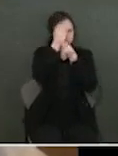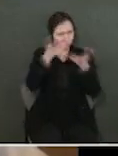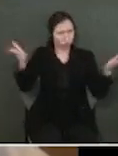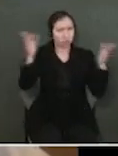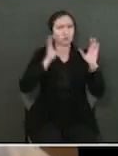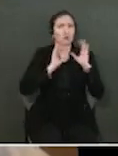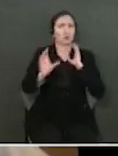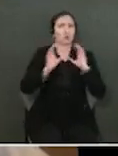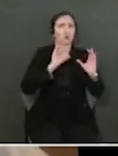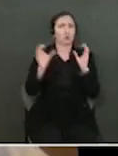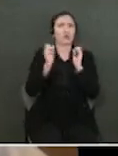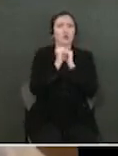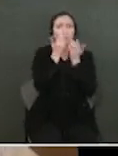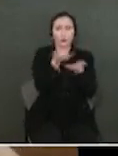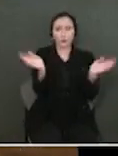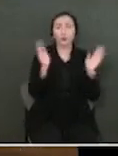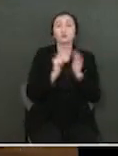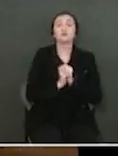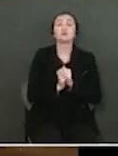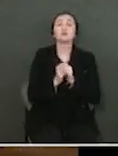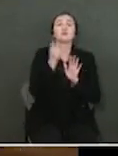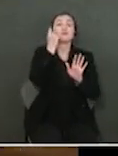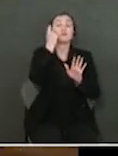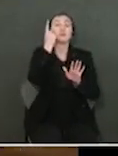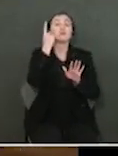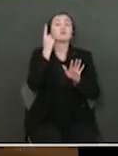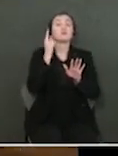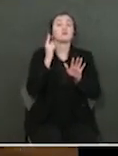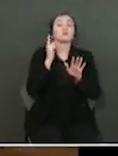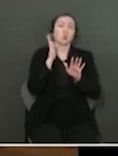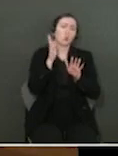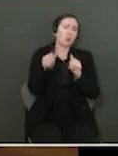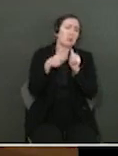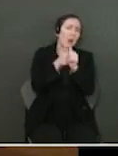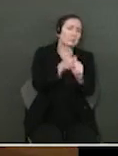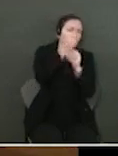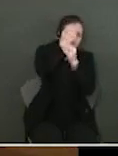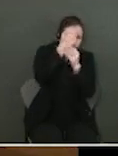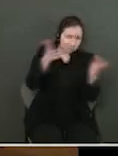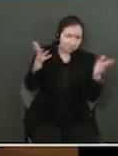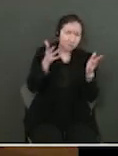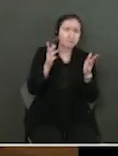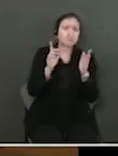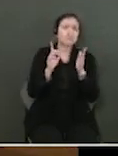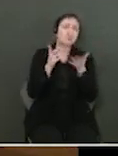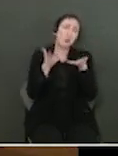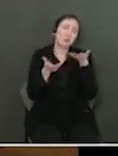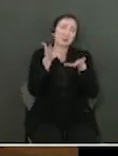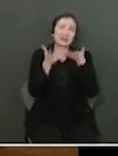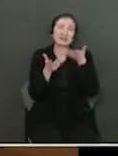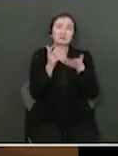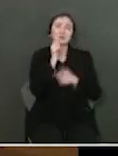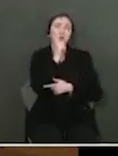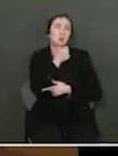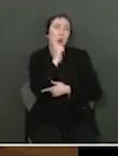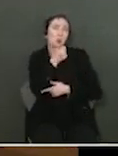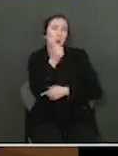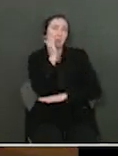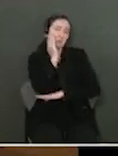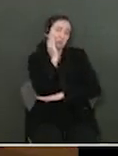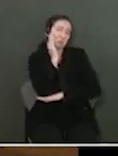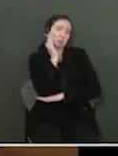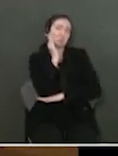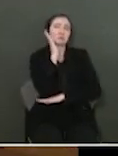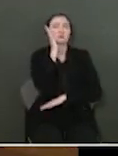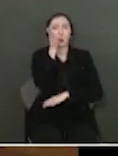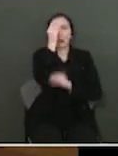public. Pets, and so we'll provide an update on warming centers likely by midday tomorrow as we continue